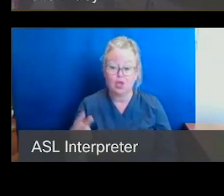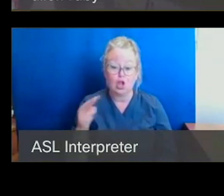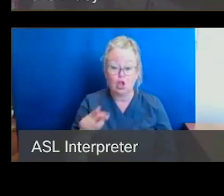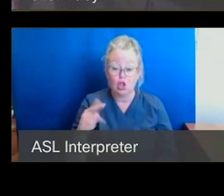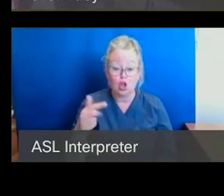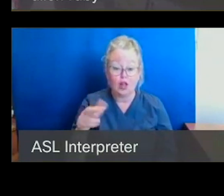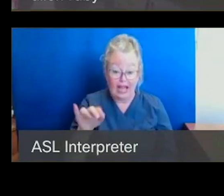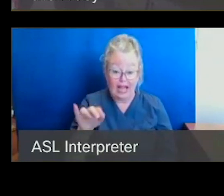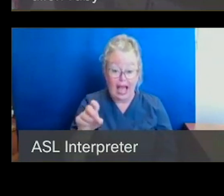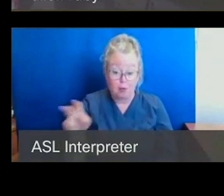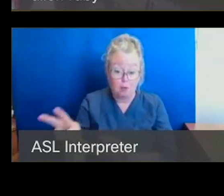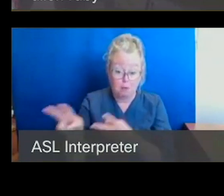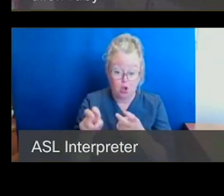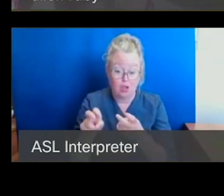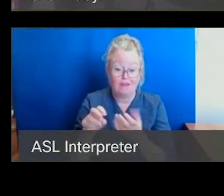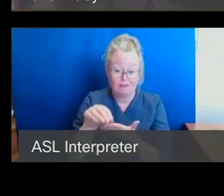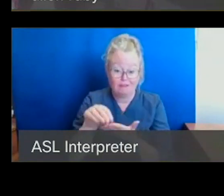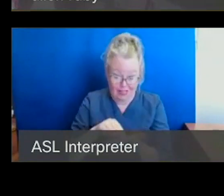Thank you.